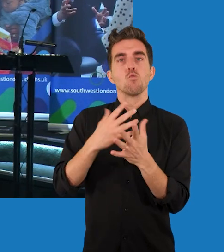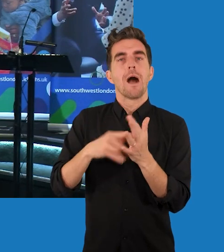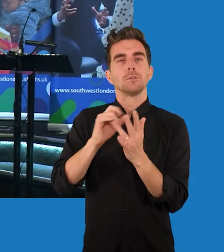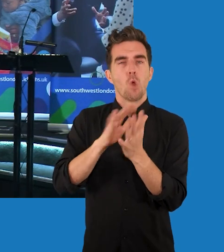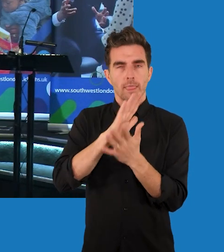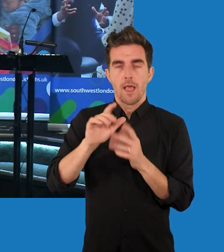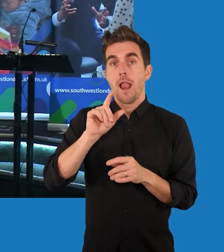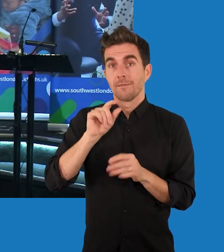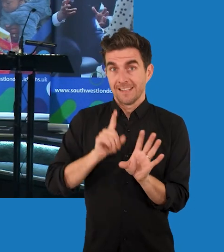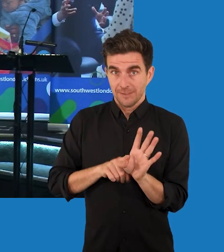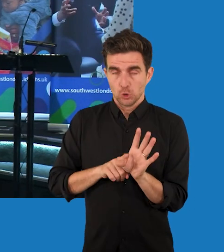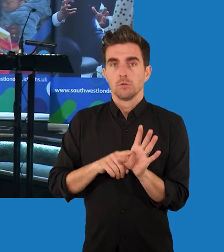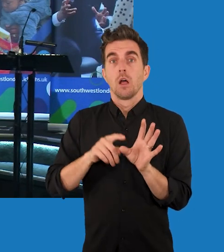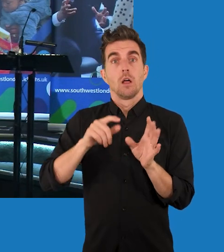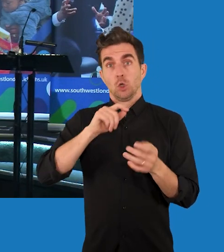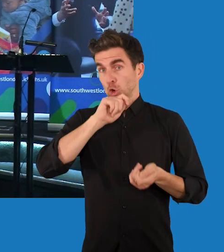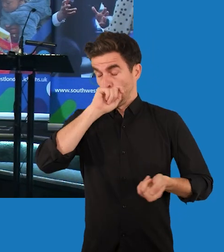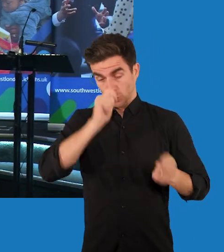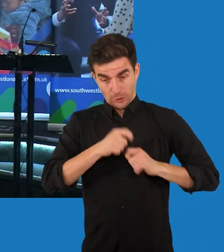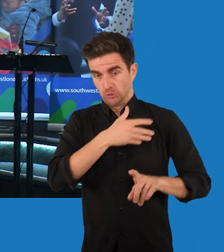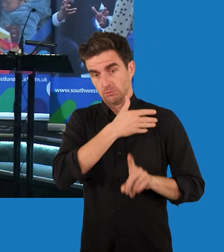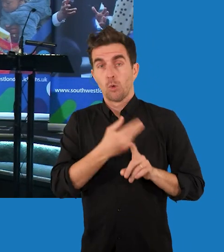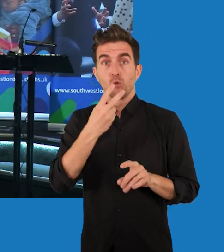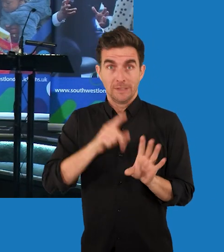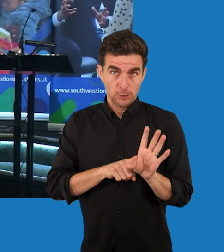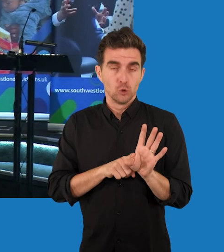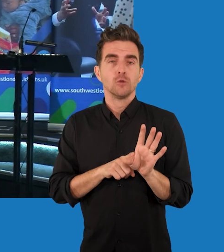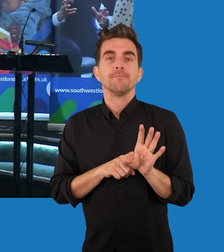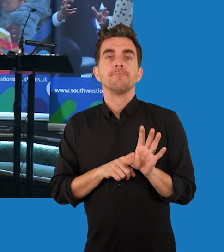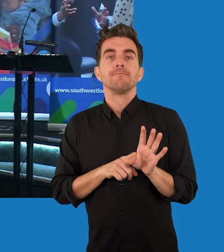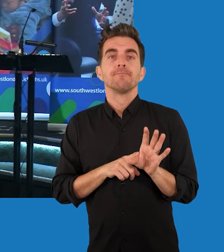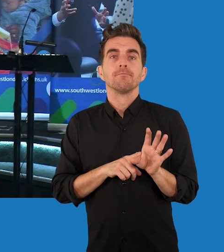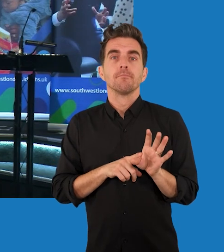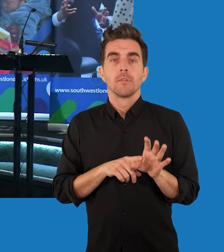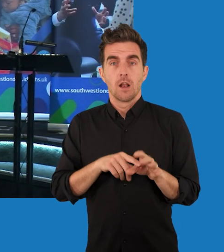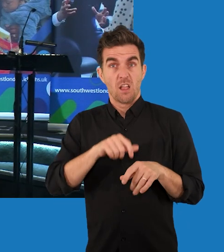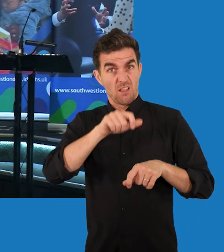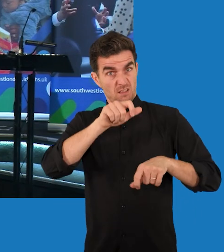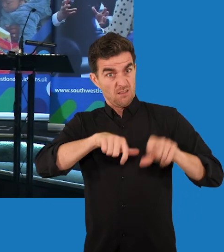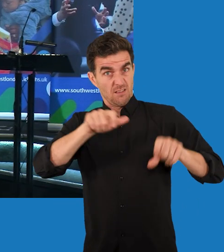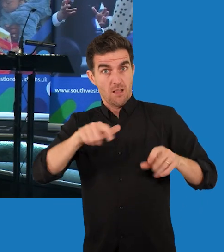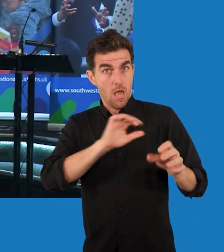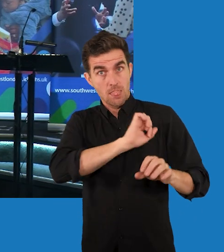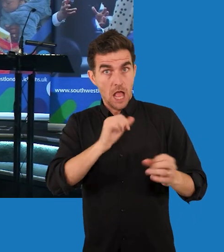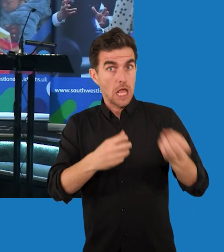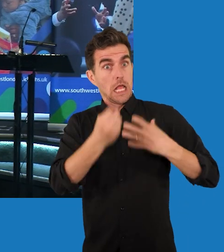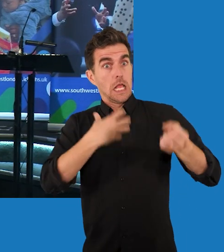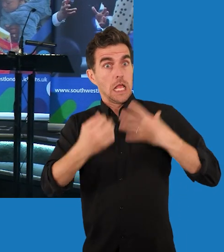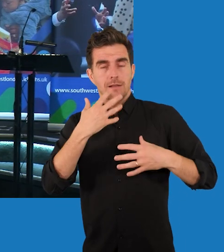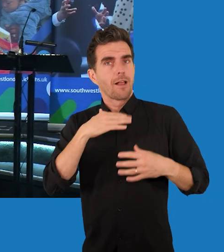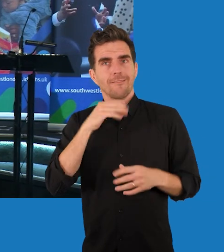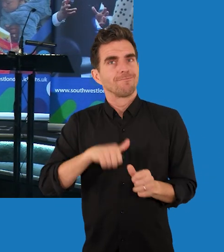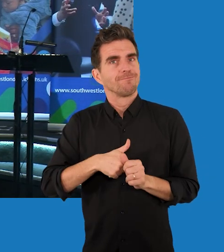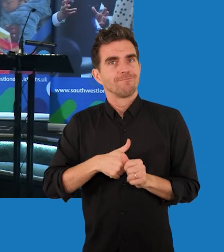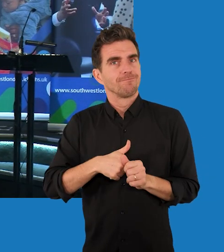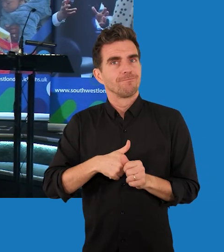Wandsworth for 11 years. And I know with all the restructuring that took place over the last 2 years, the patient voice hasn't been quite